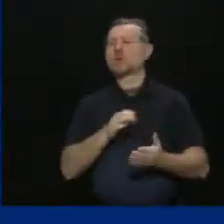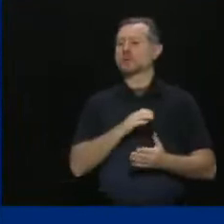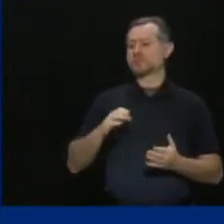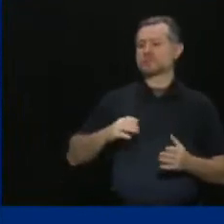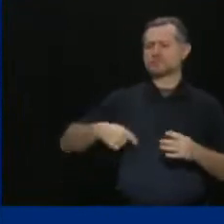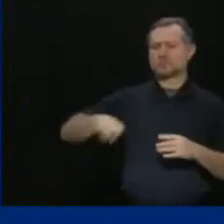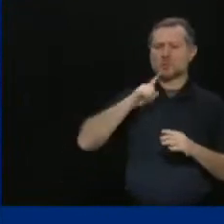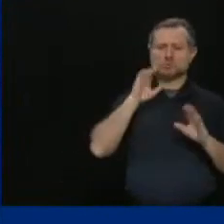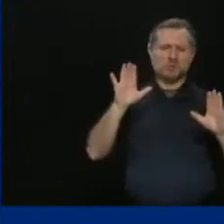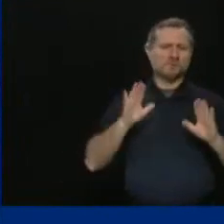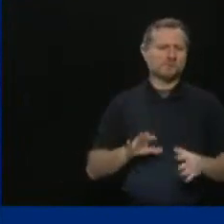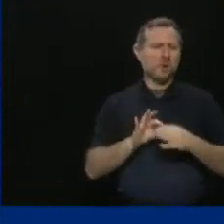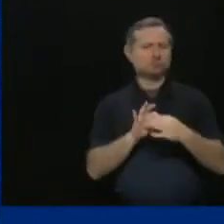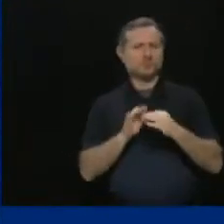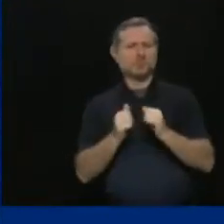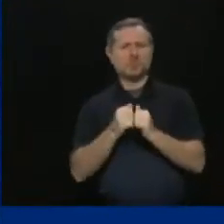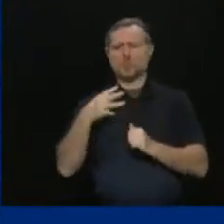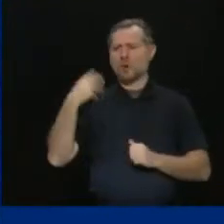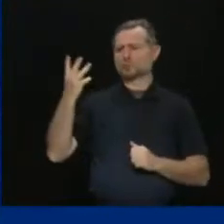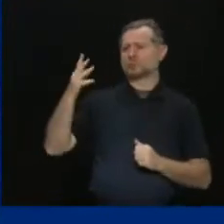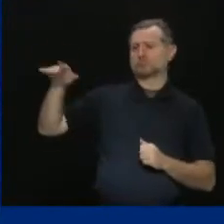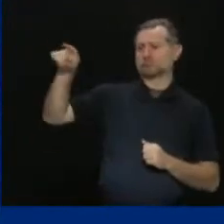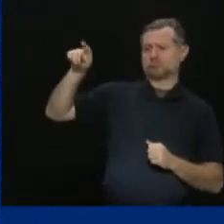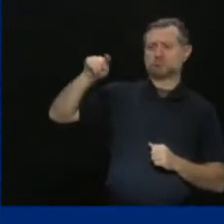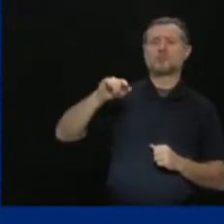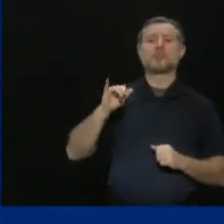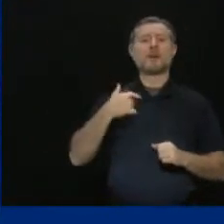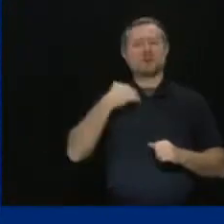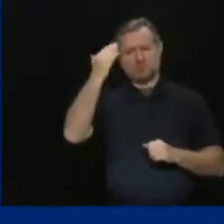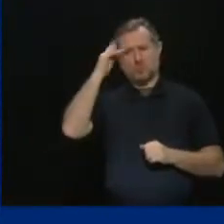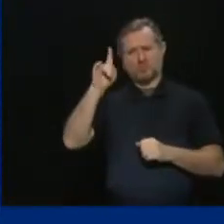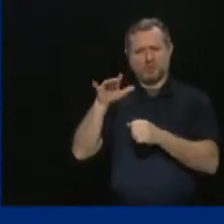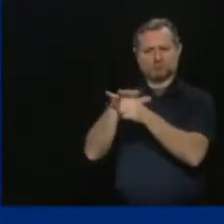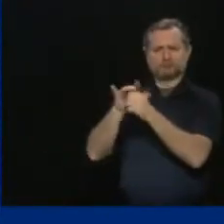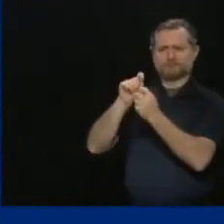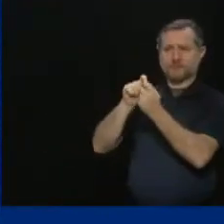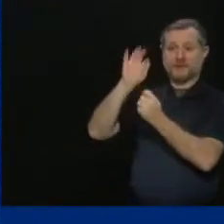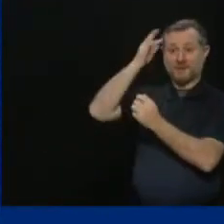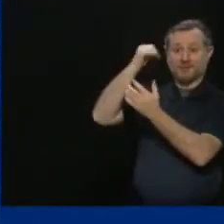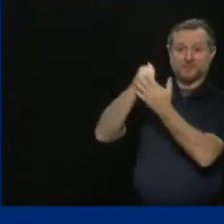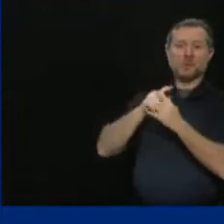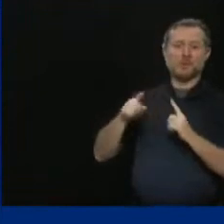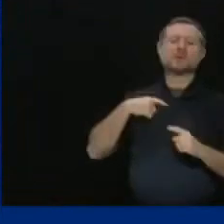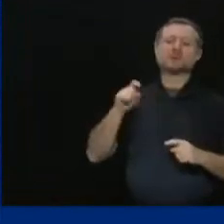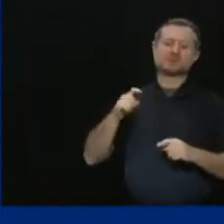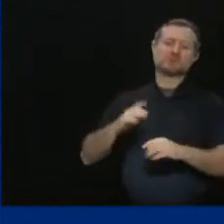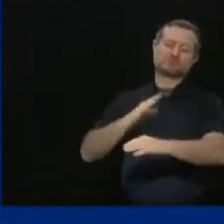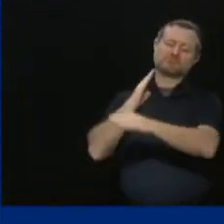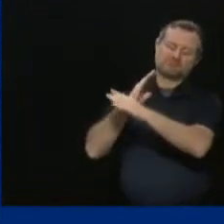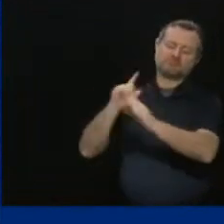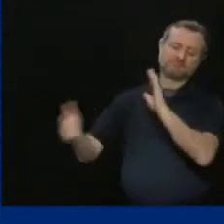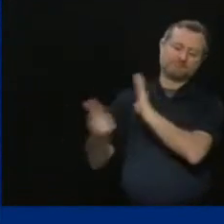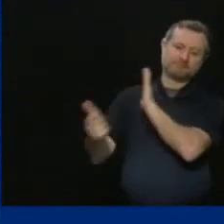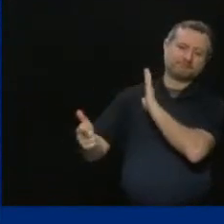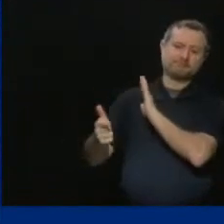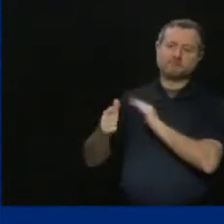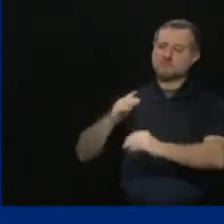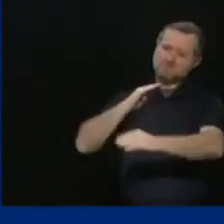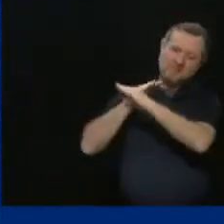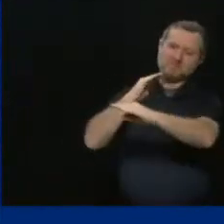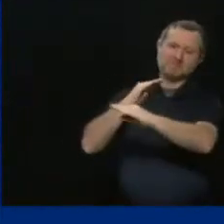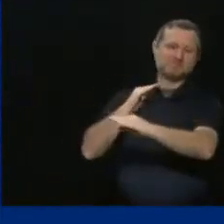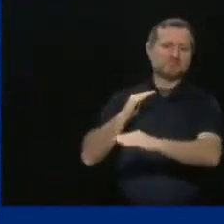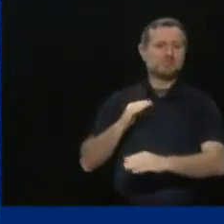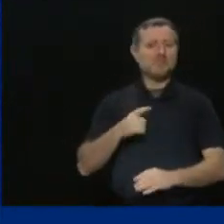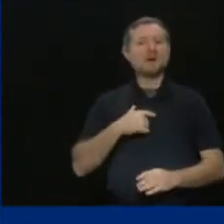relationships in Washington, I know there's some areas where we need to get the help of the federal government. I think it should be banned. Now, there has been a legitimate use for it in